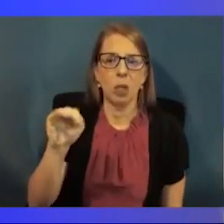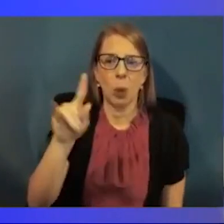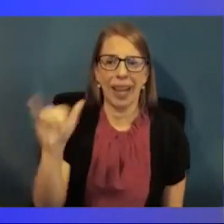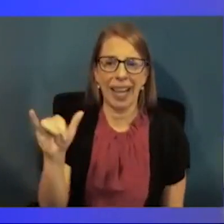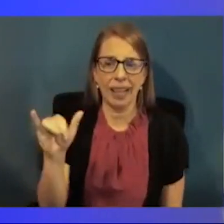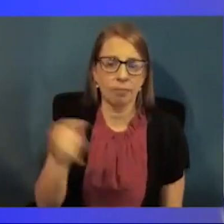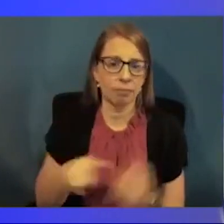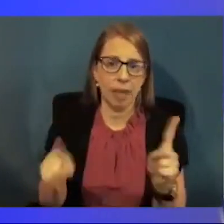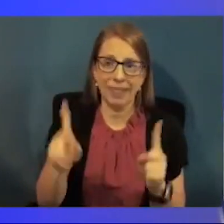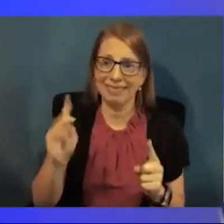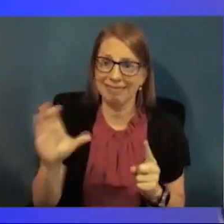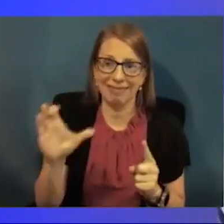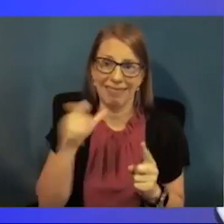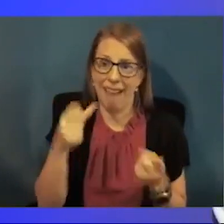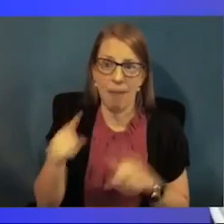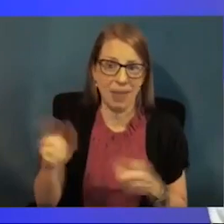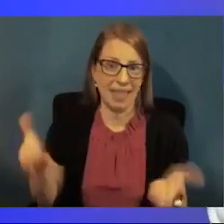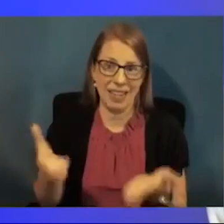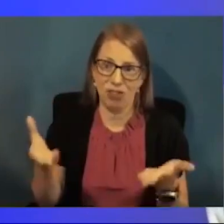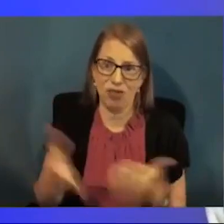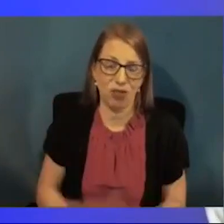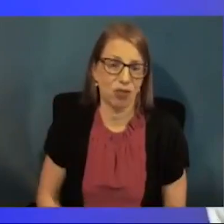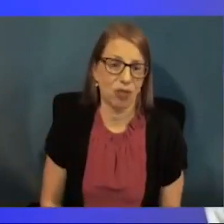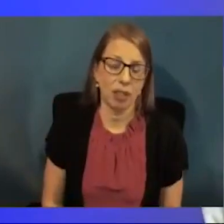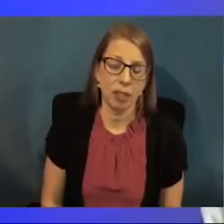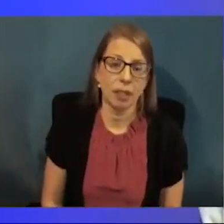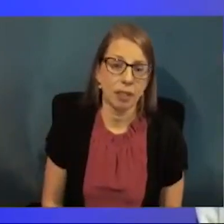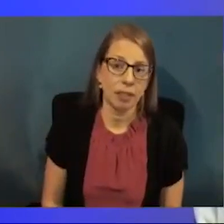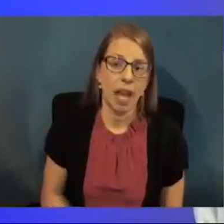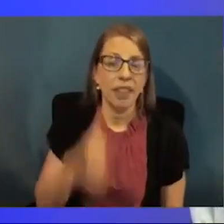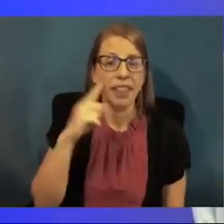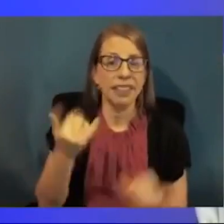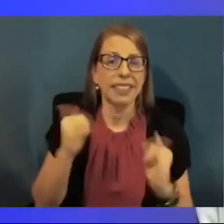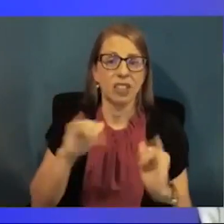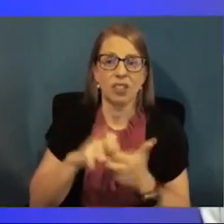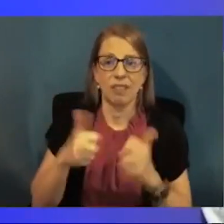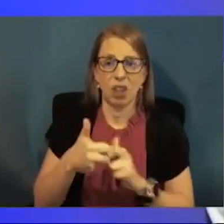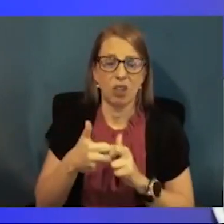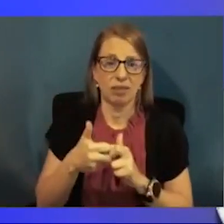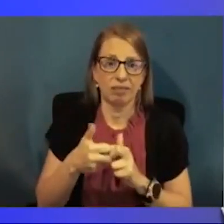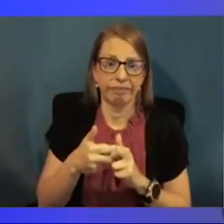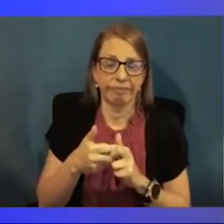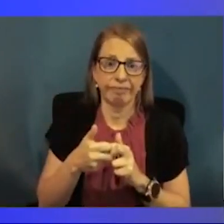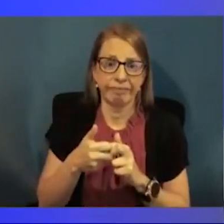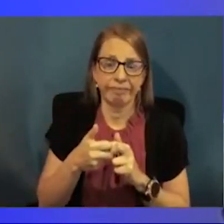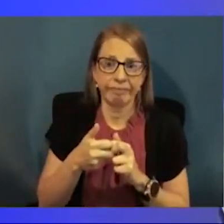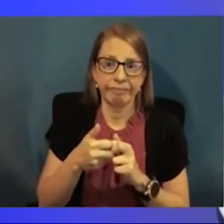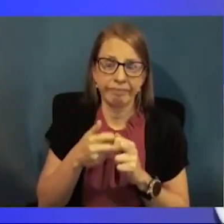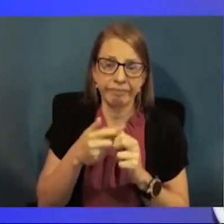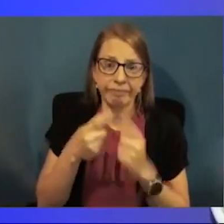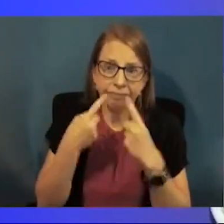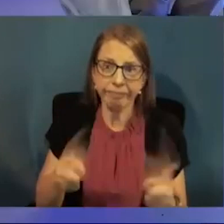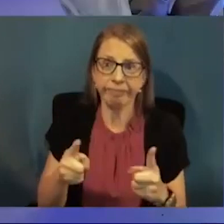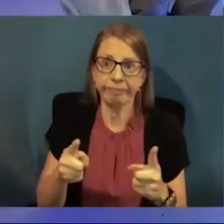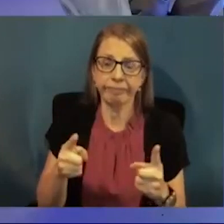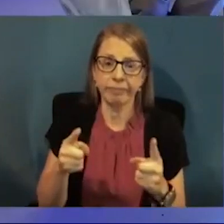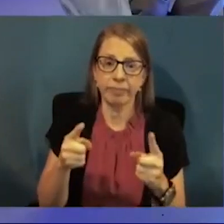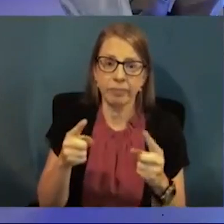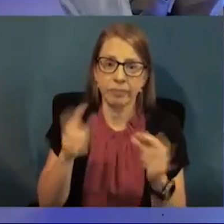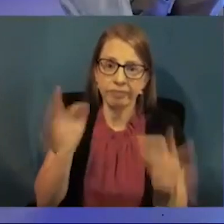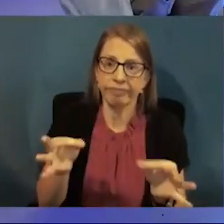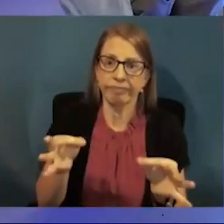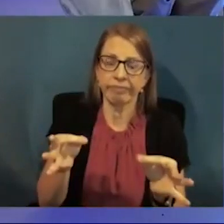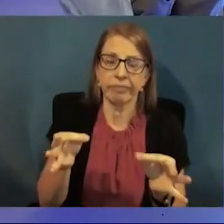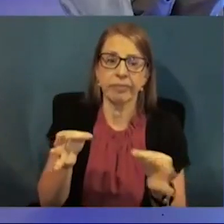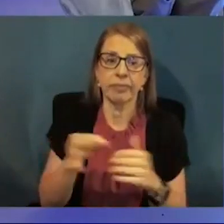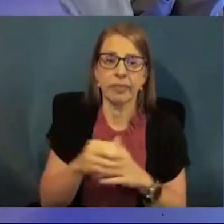I think, I think it's still difficult to say, and I think more to your point that you had just talked about as well is probably. But you can get closer to